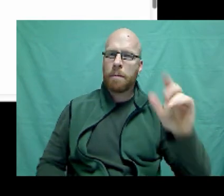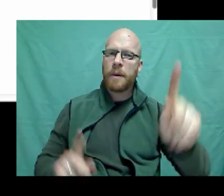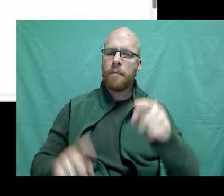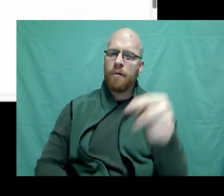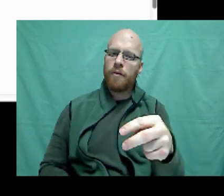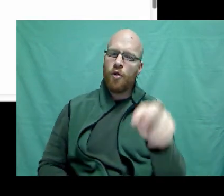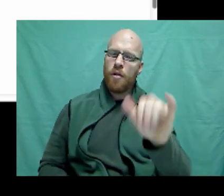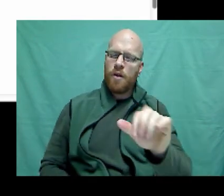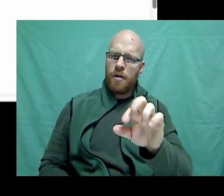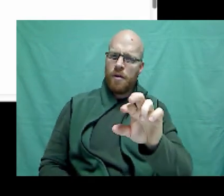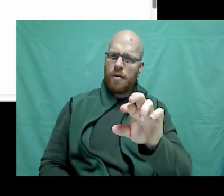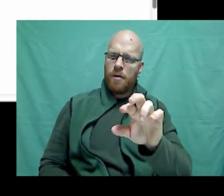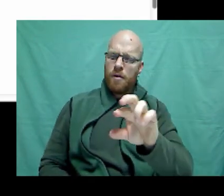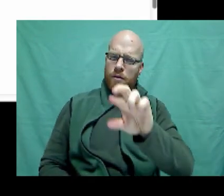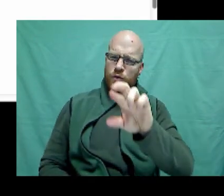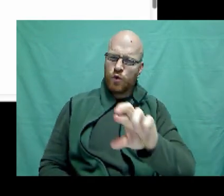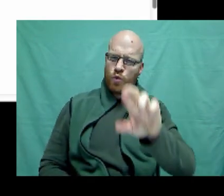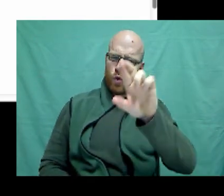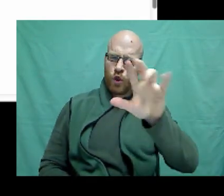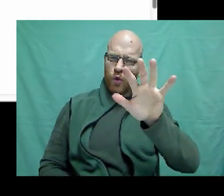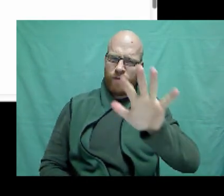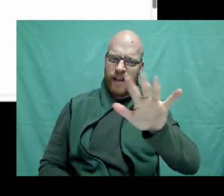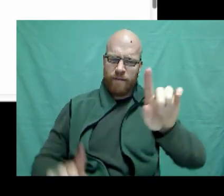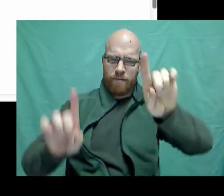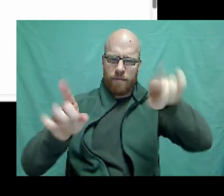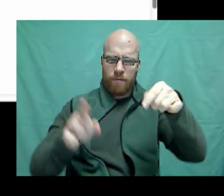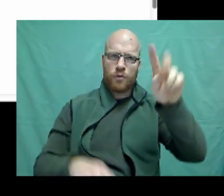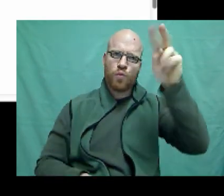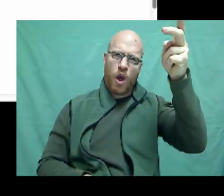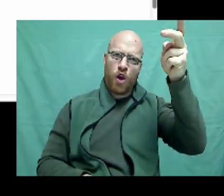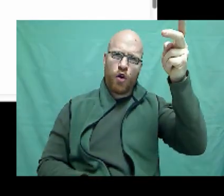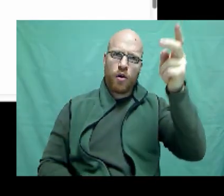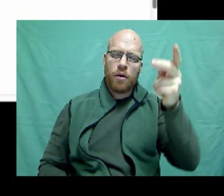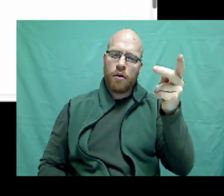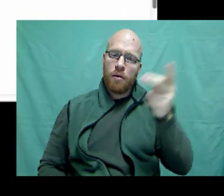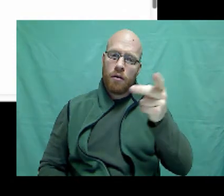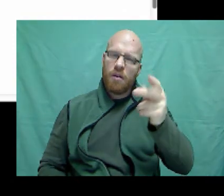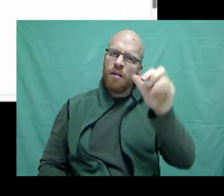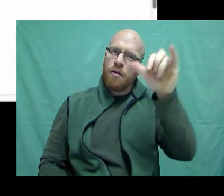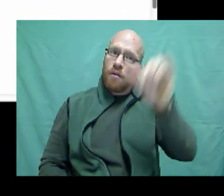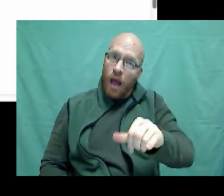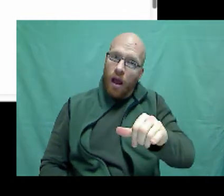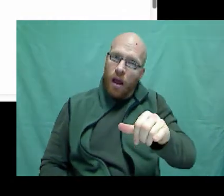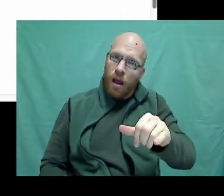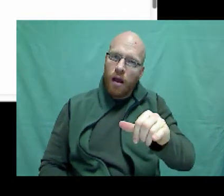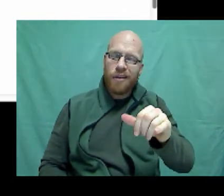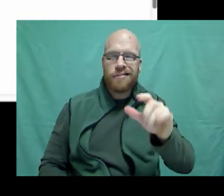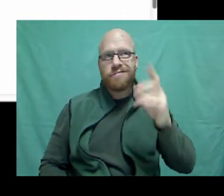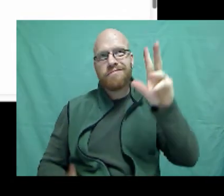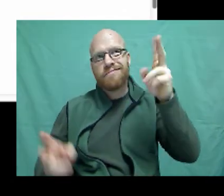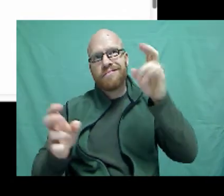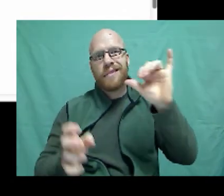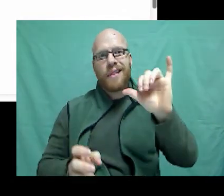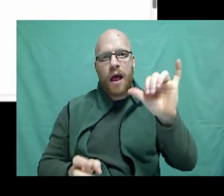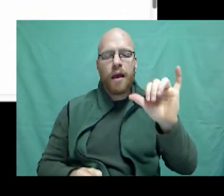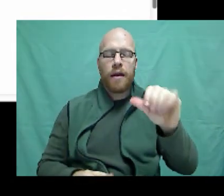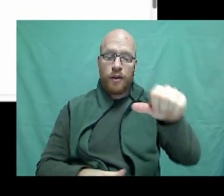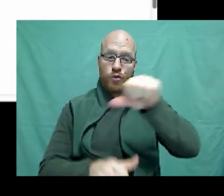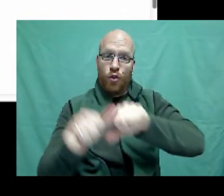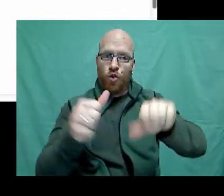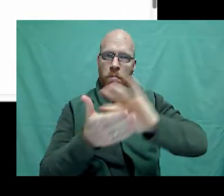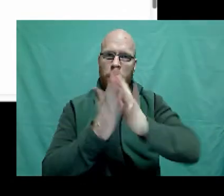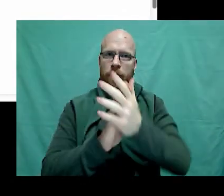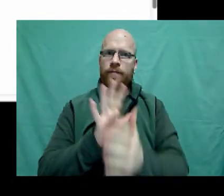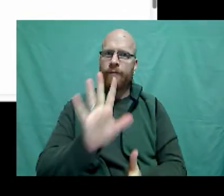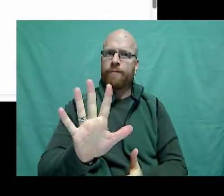Okay, people will look at this and say, the square root of 5 squared. Now, when you square a square root,